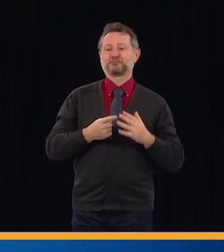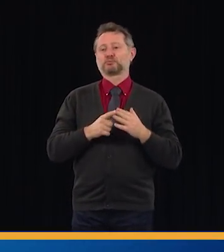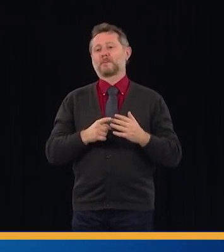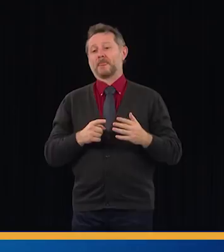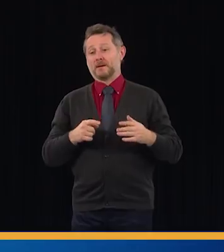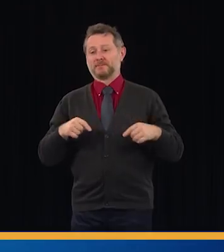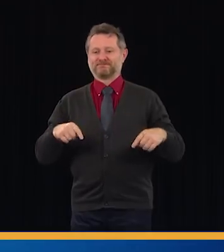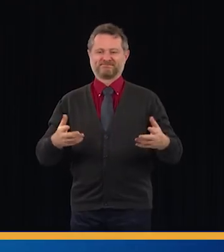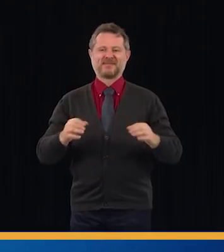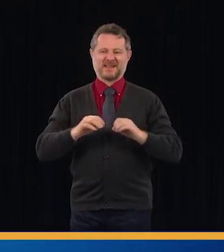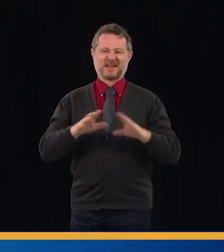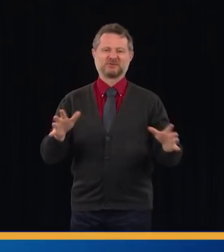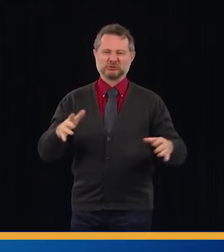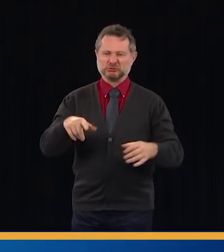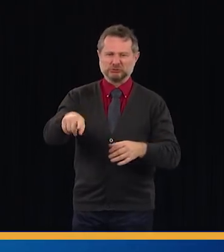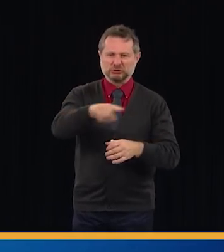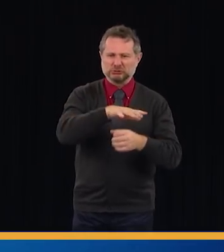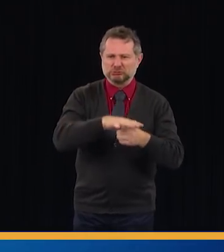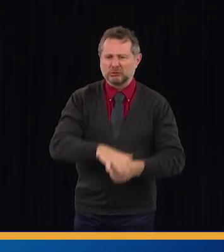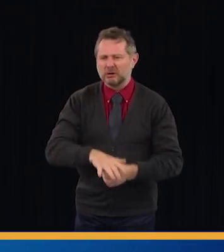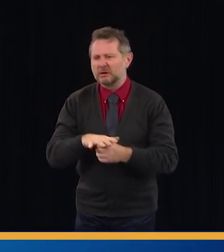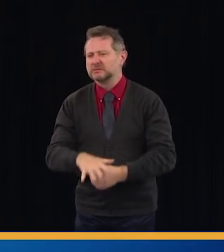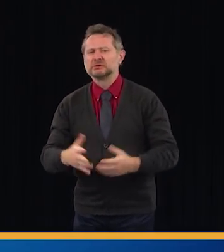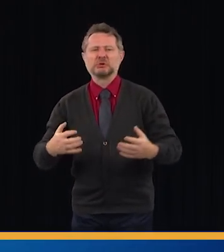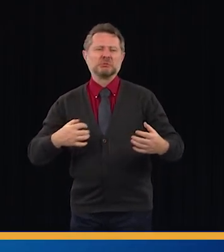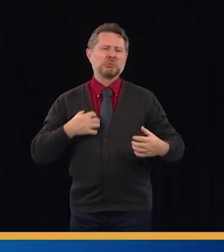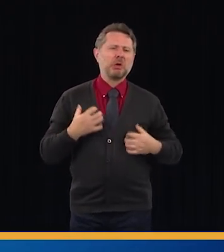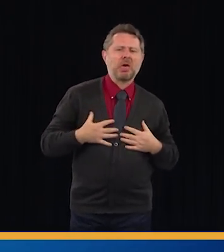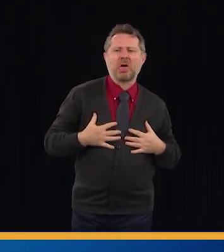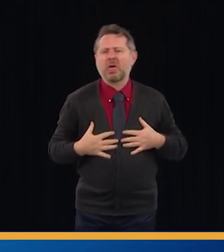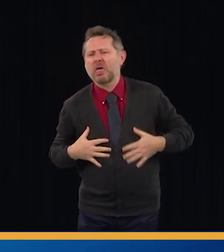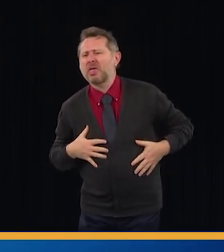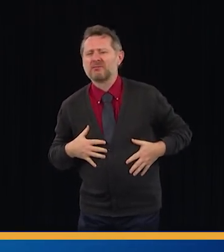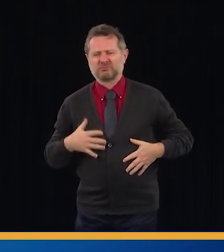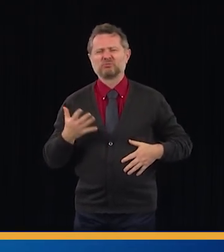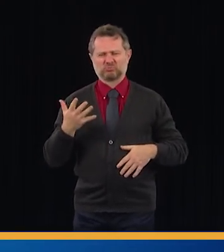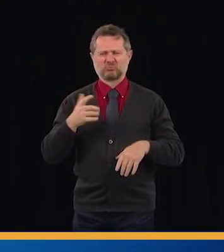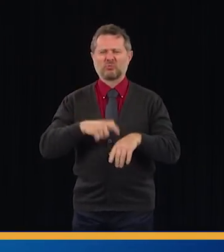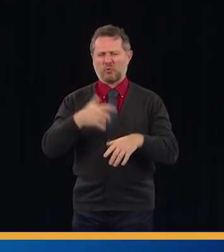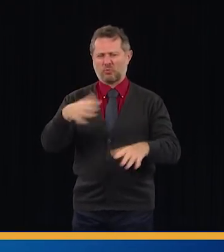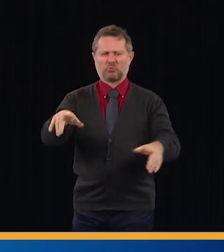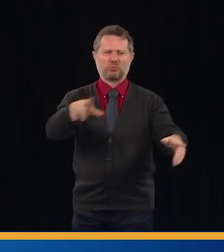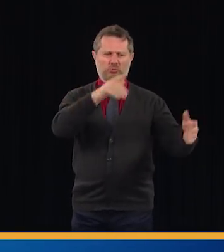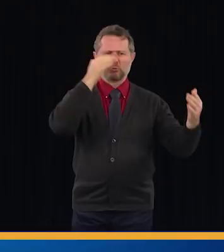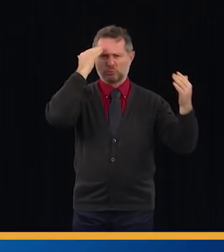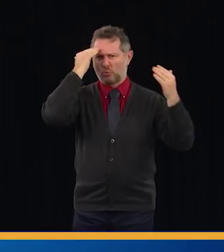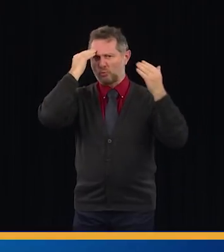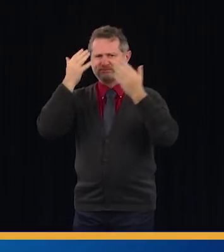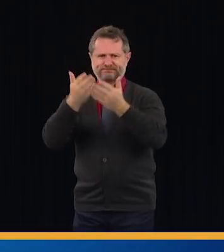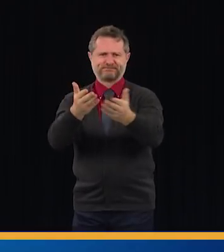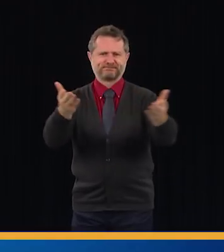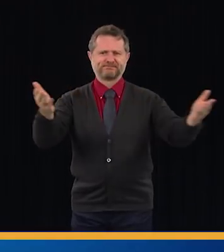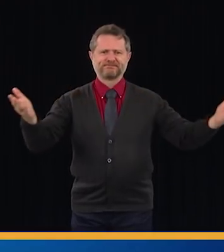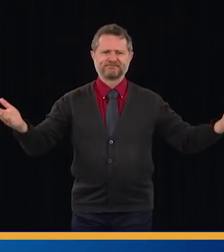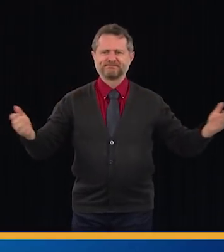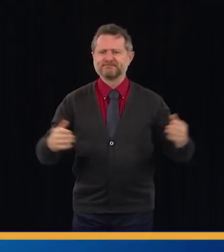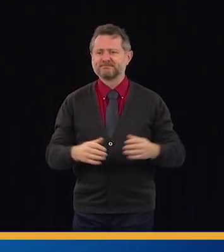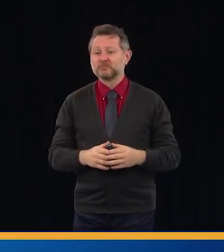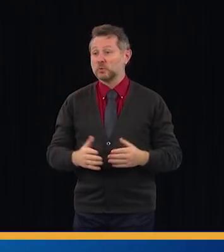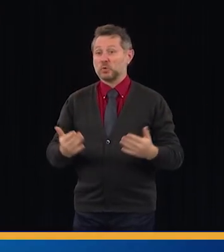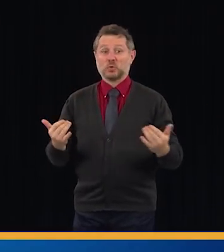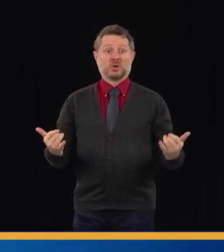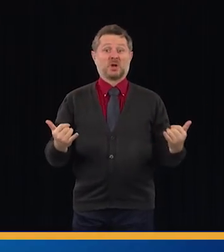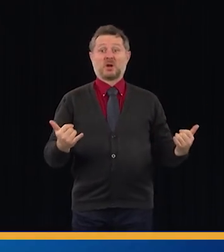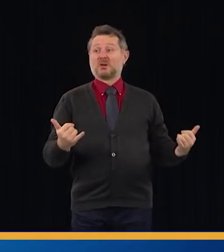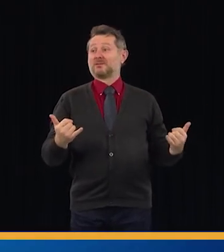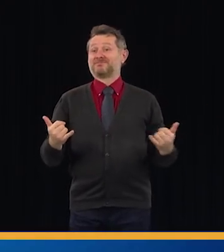stressful, emotional times, as we know, and today is a day in the state of New